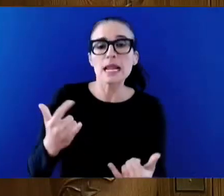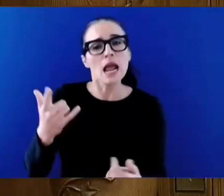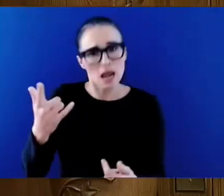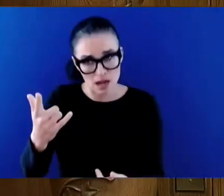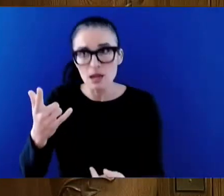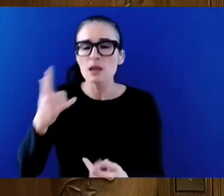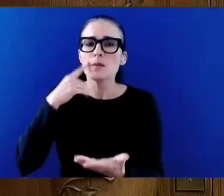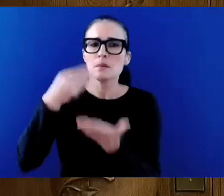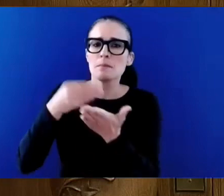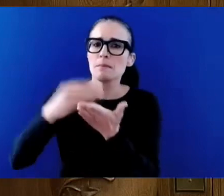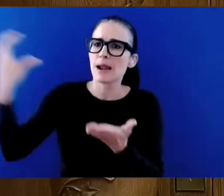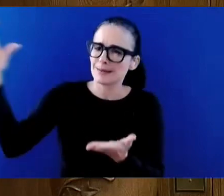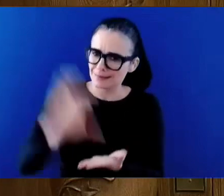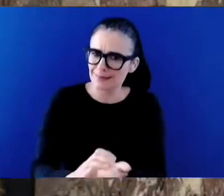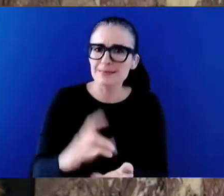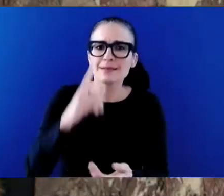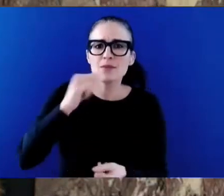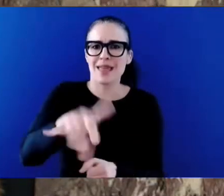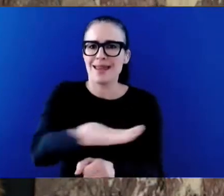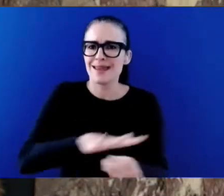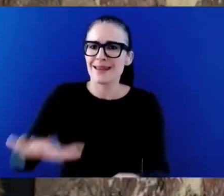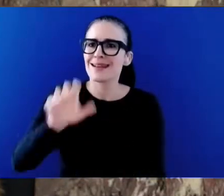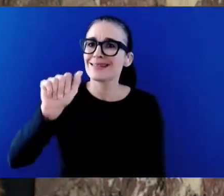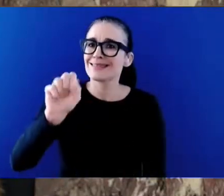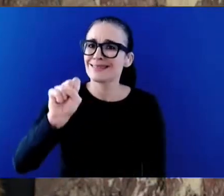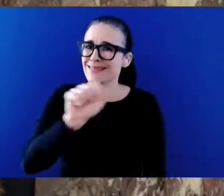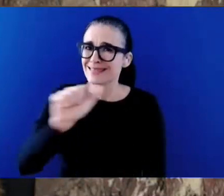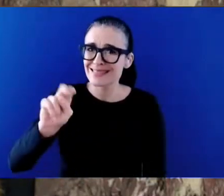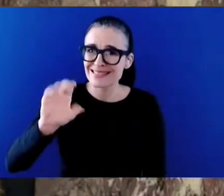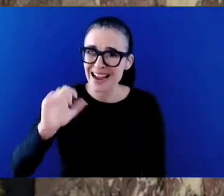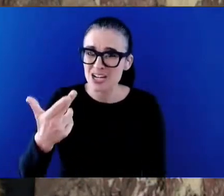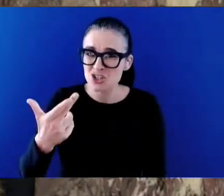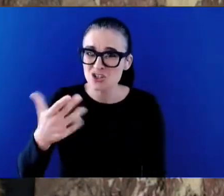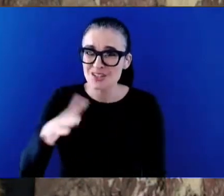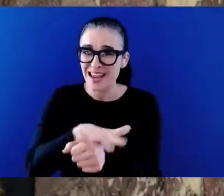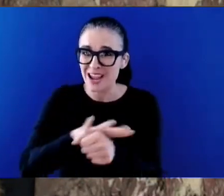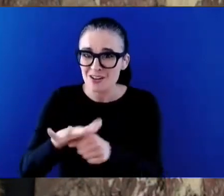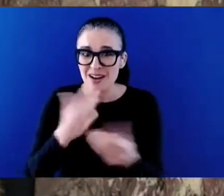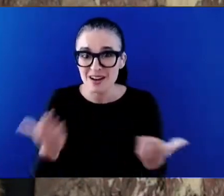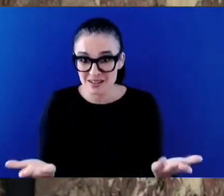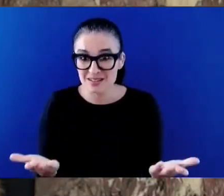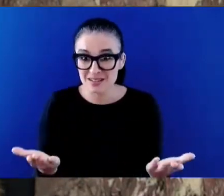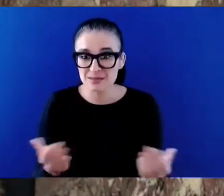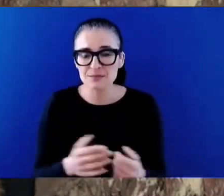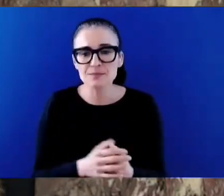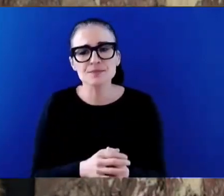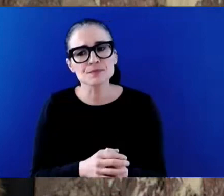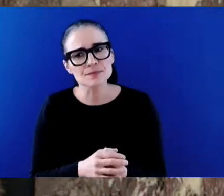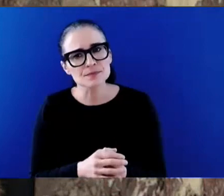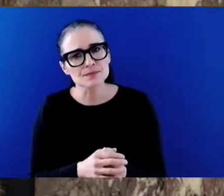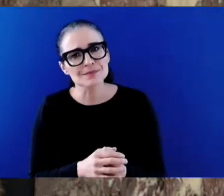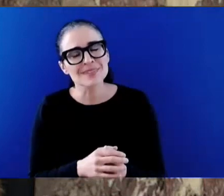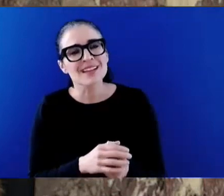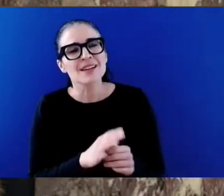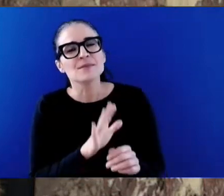Health. Honourable Speaker, first of all, just to correct the member, that wasn't the response of Island Health.